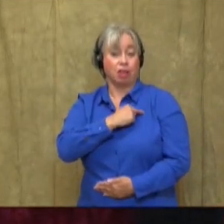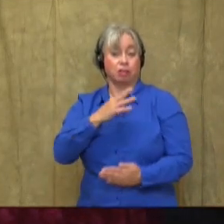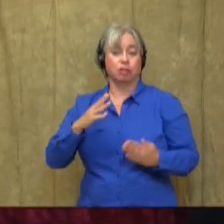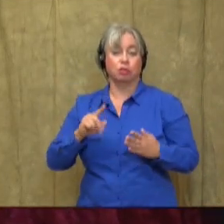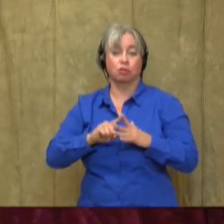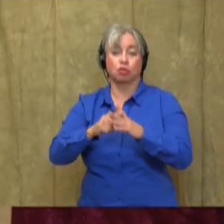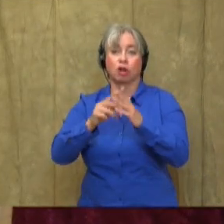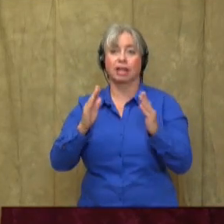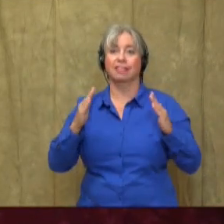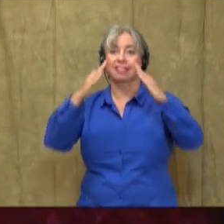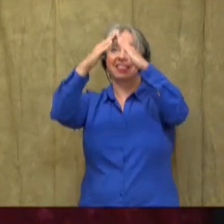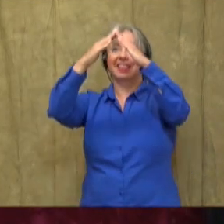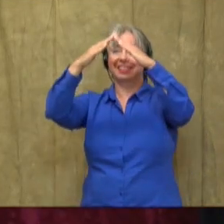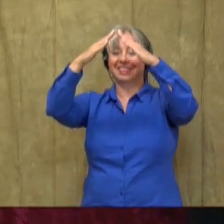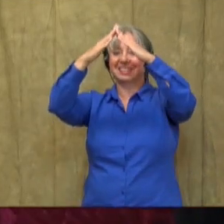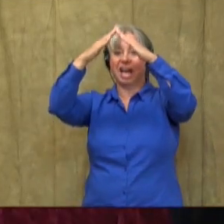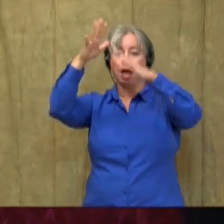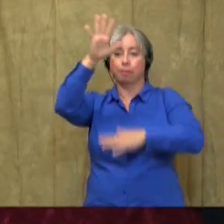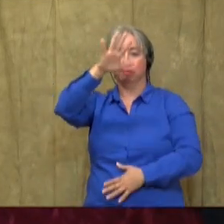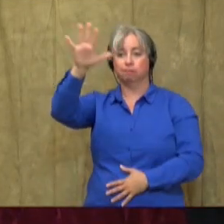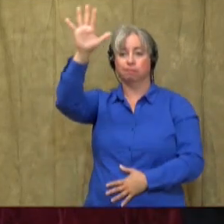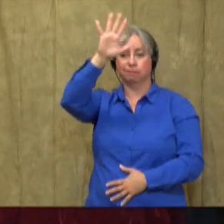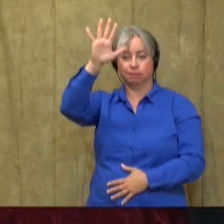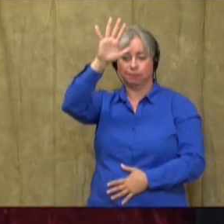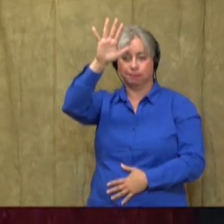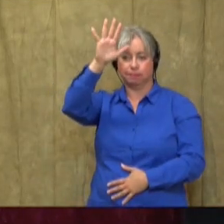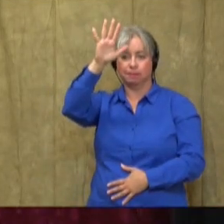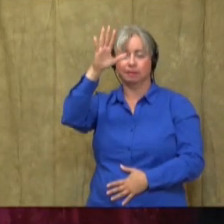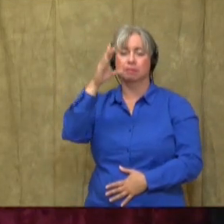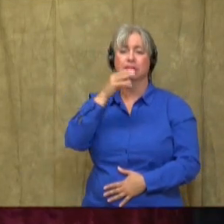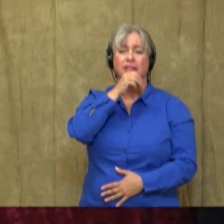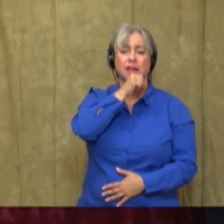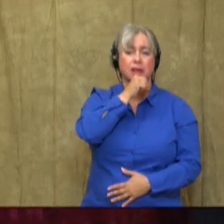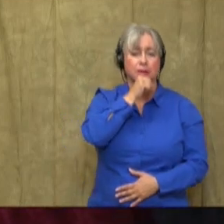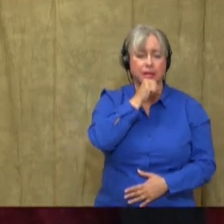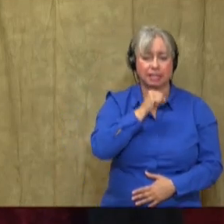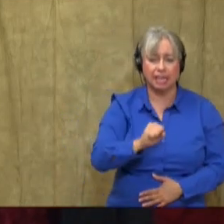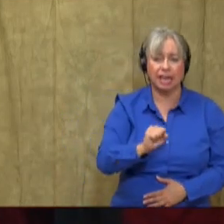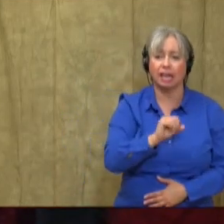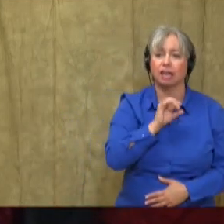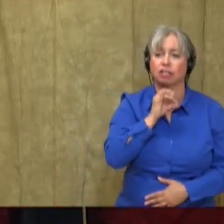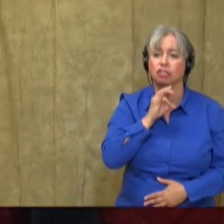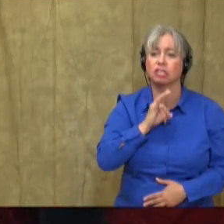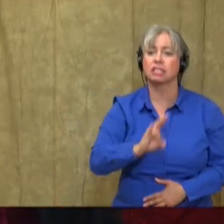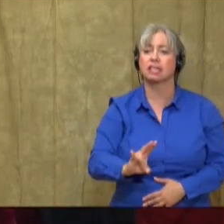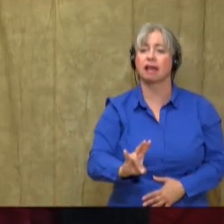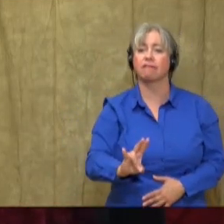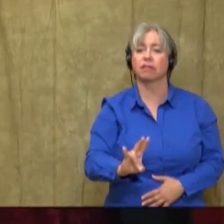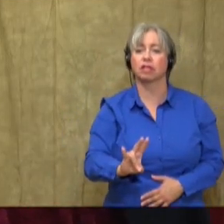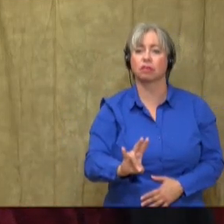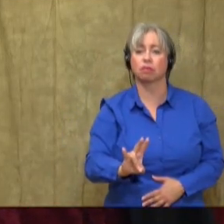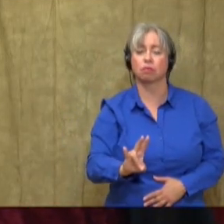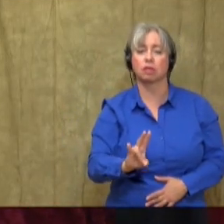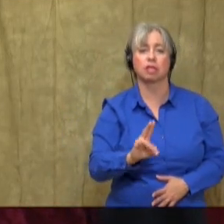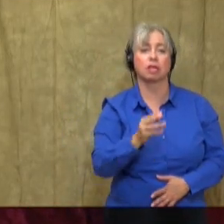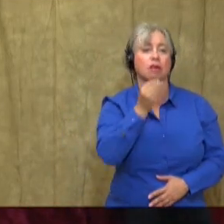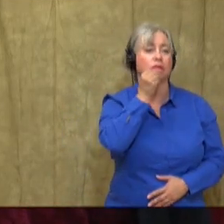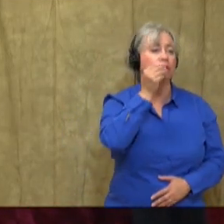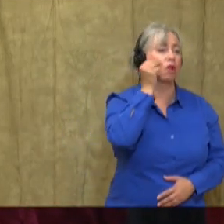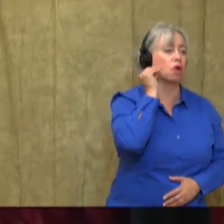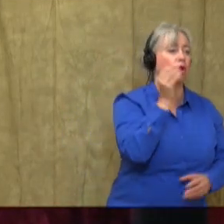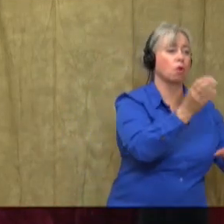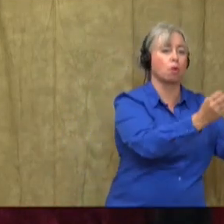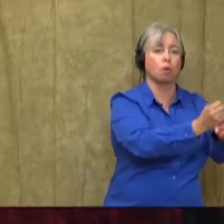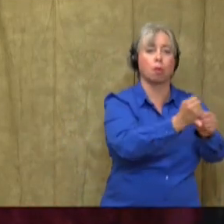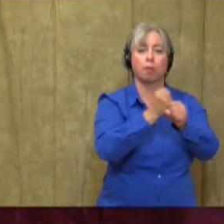to start by being a noble. At about the age of 7 years old, they would take you from your home and they would